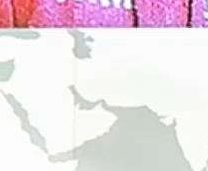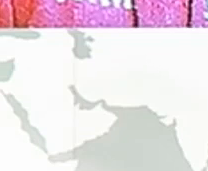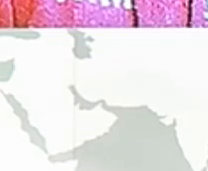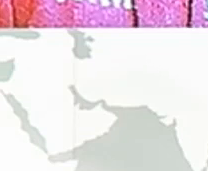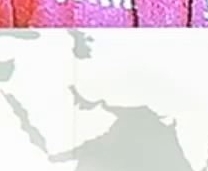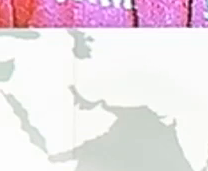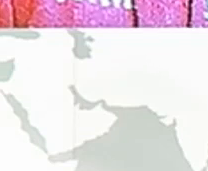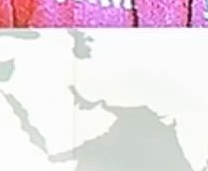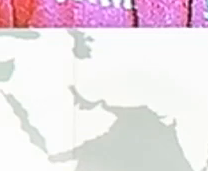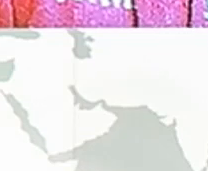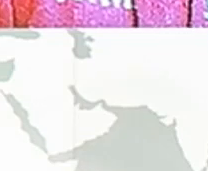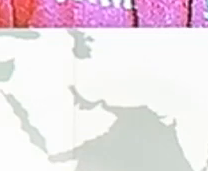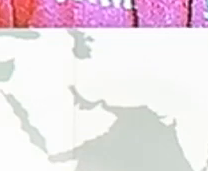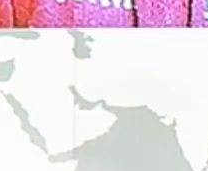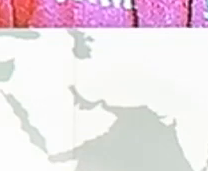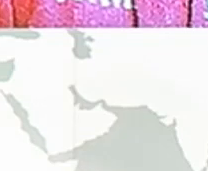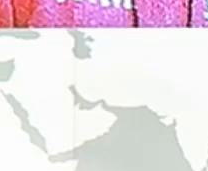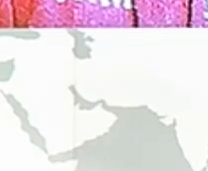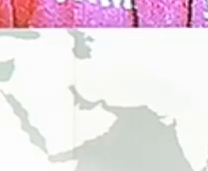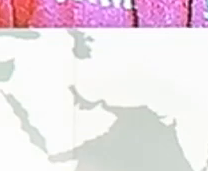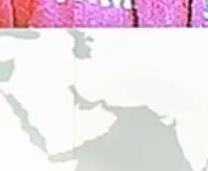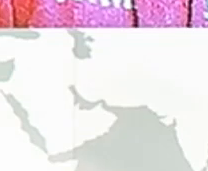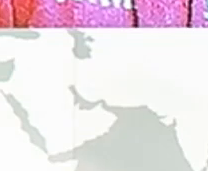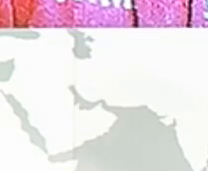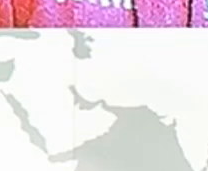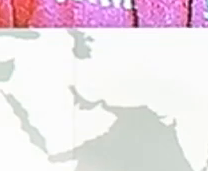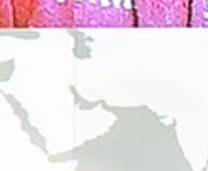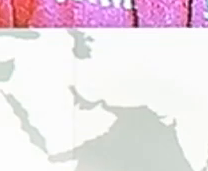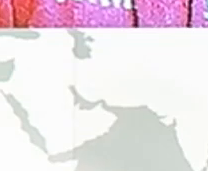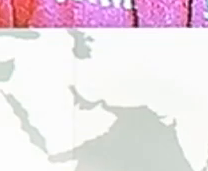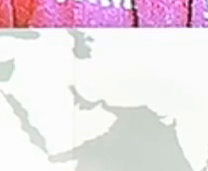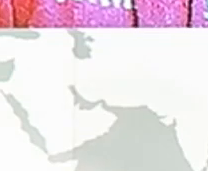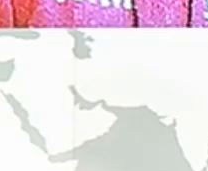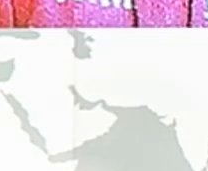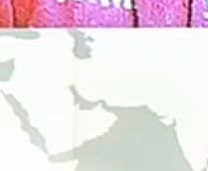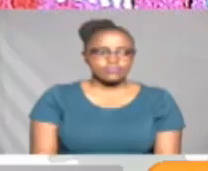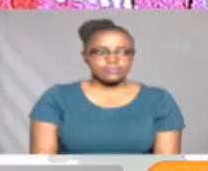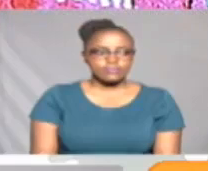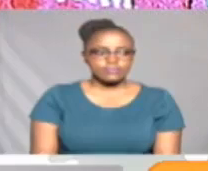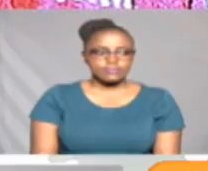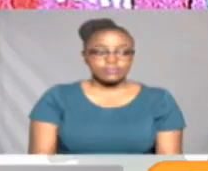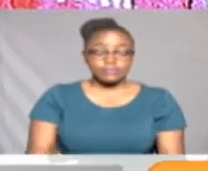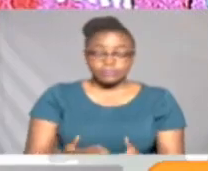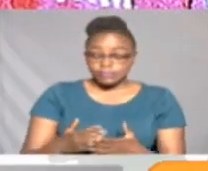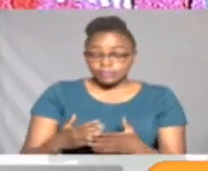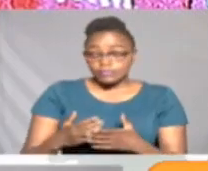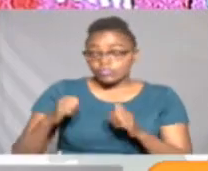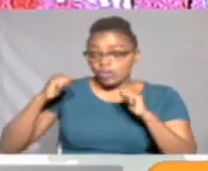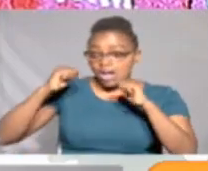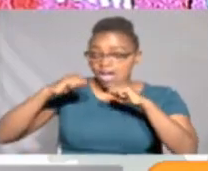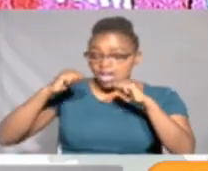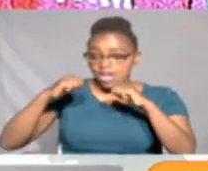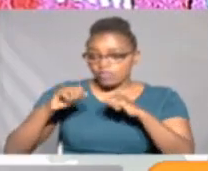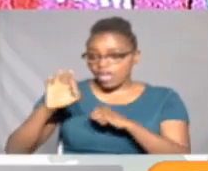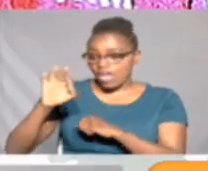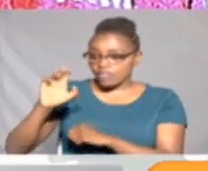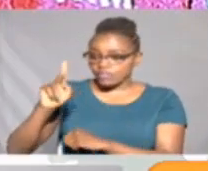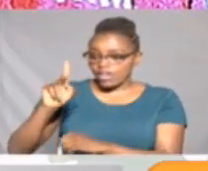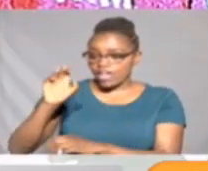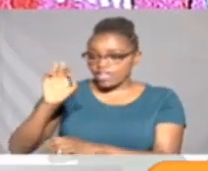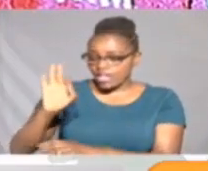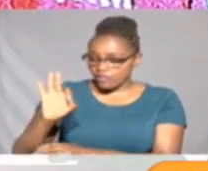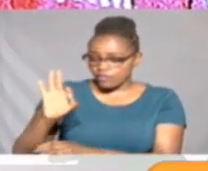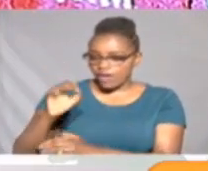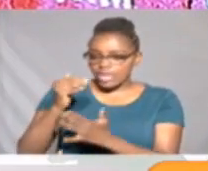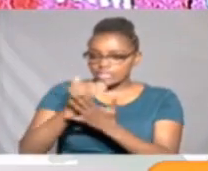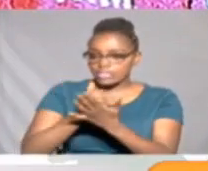Football Kenya Federation and Sebastian Migne have agreed to terminate the coach's contract by mutual consent, according to an FKF statement that was